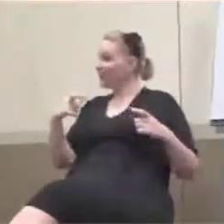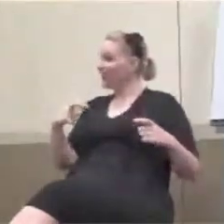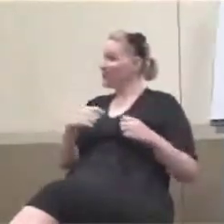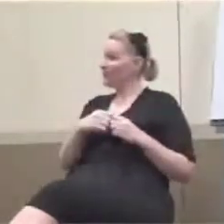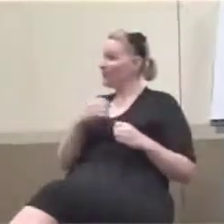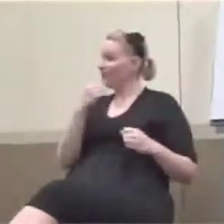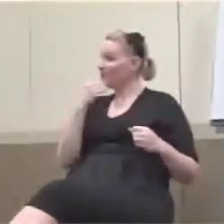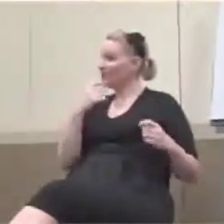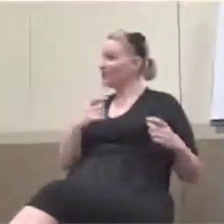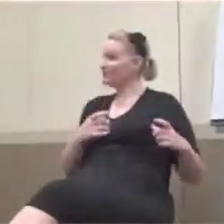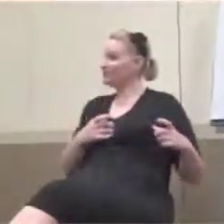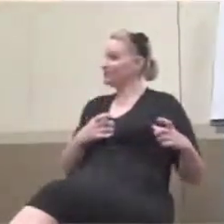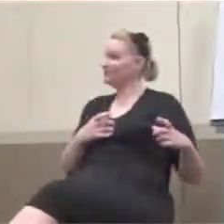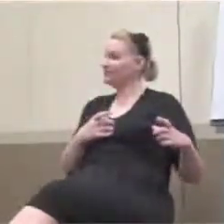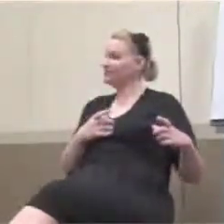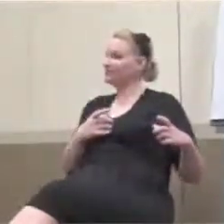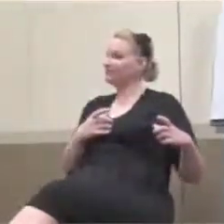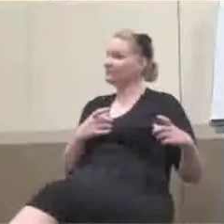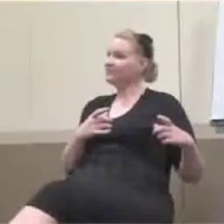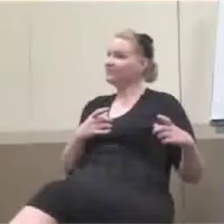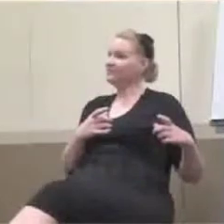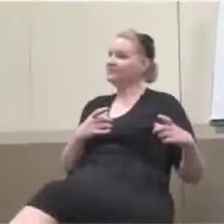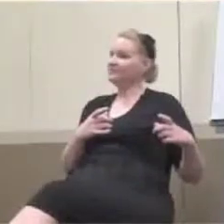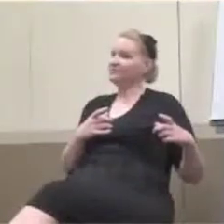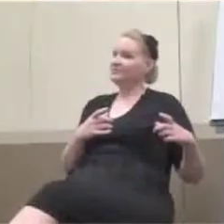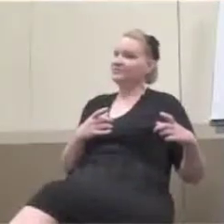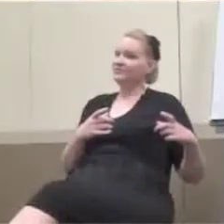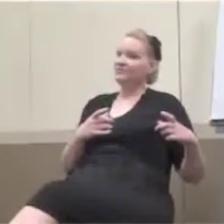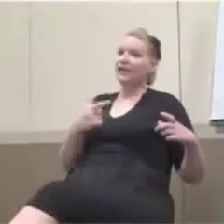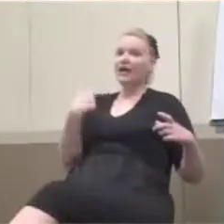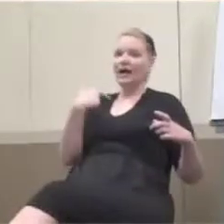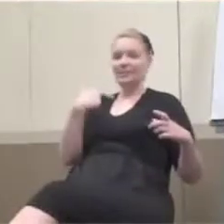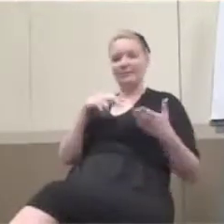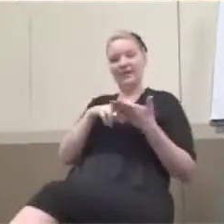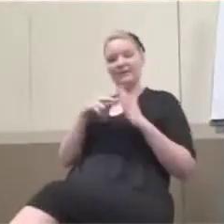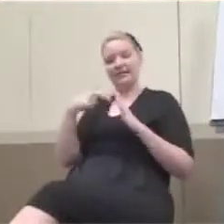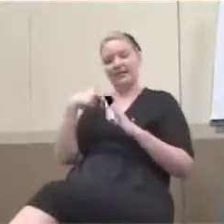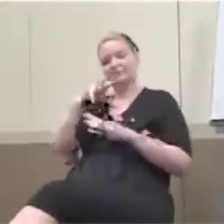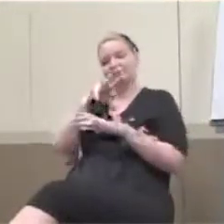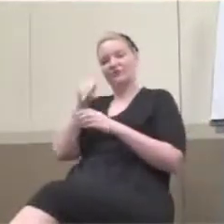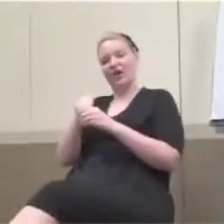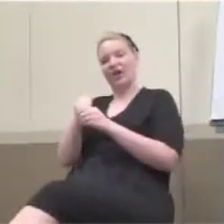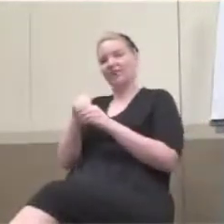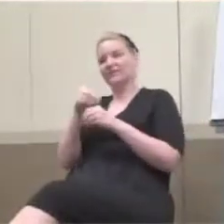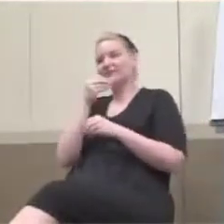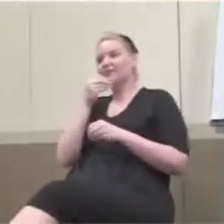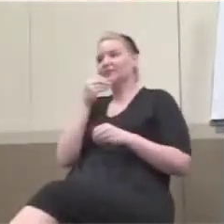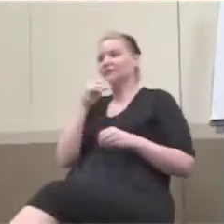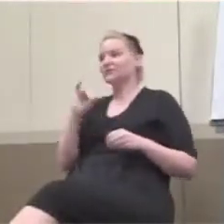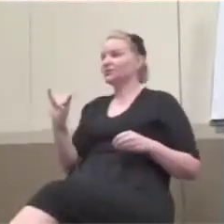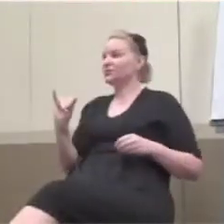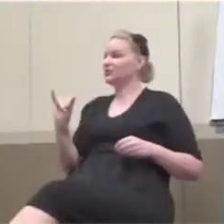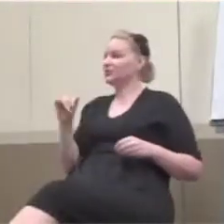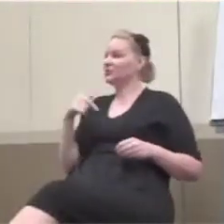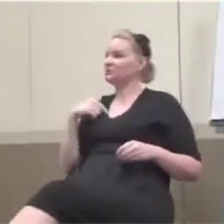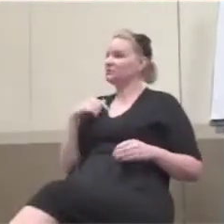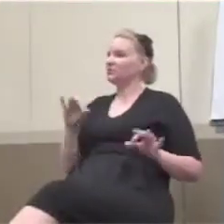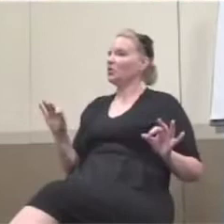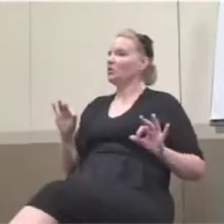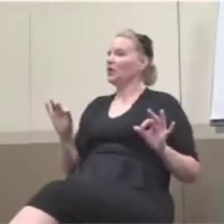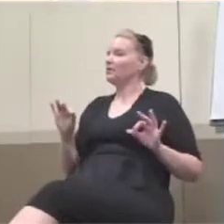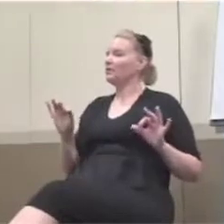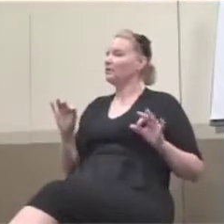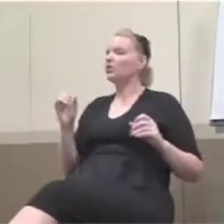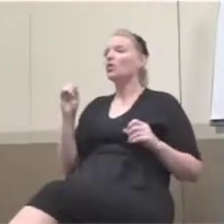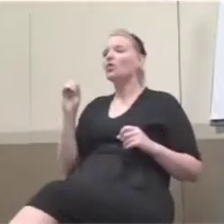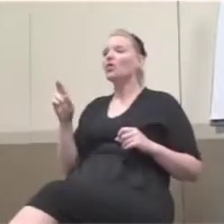A plate. You know what I mean? I come home, at least I'm part of the dinner too. She made it. I would have no problem cleaning it up.